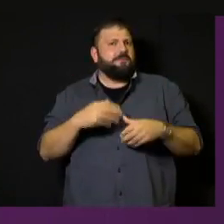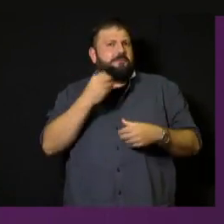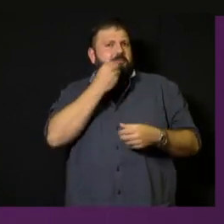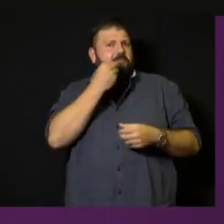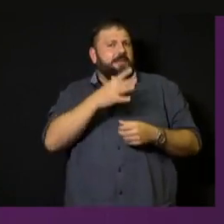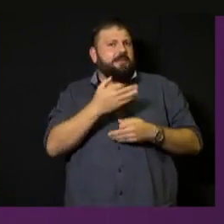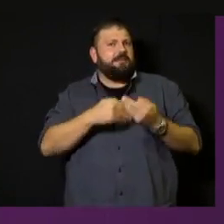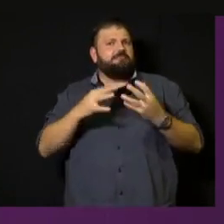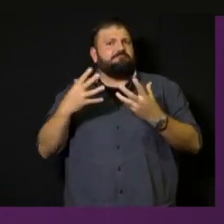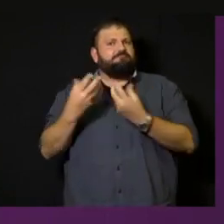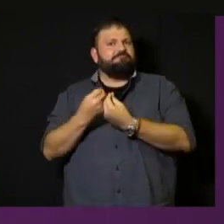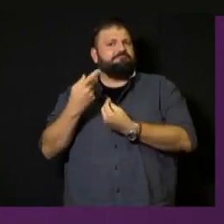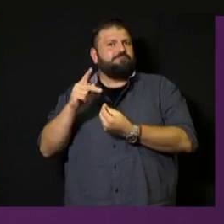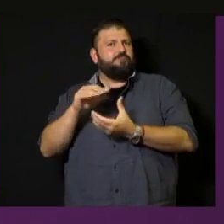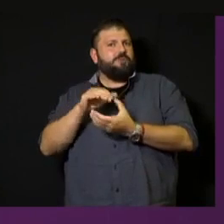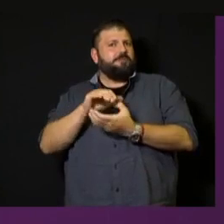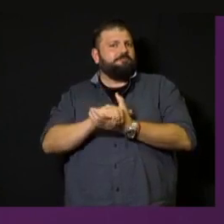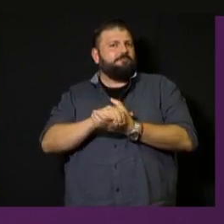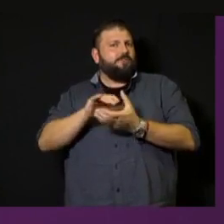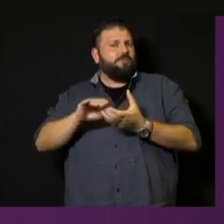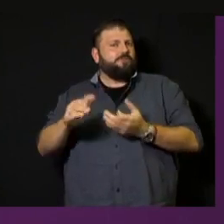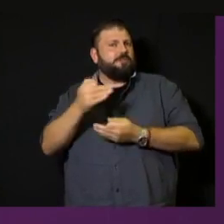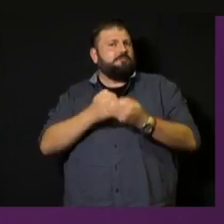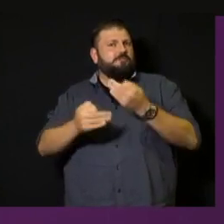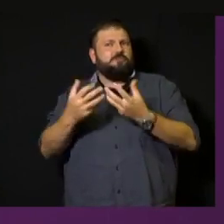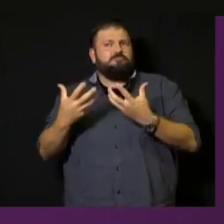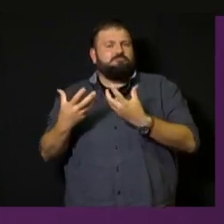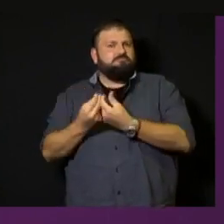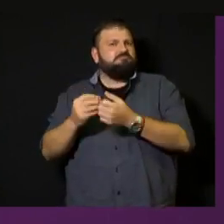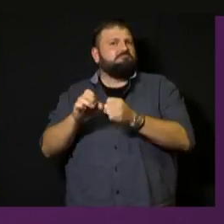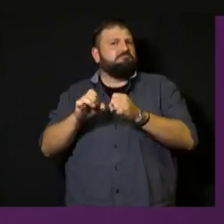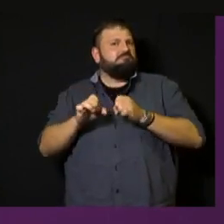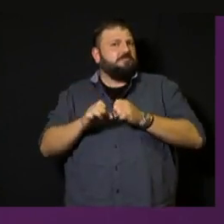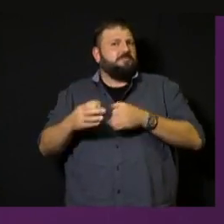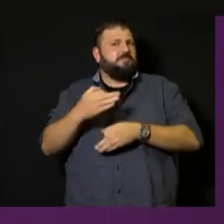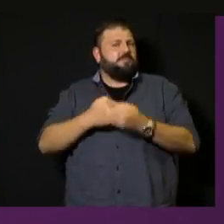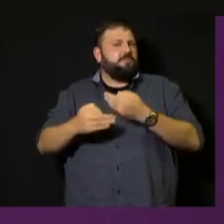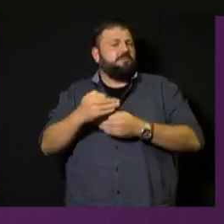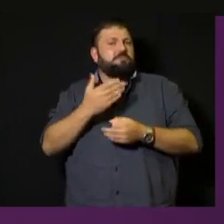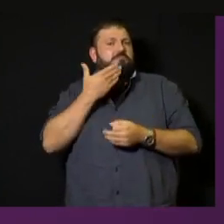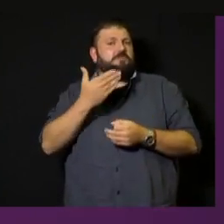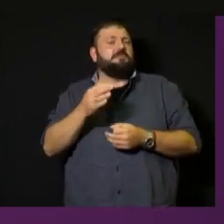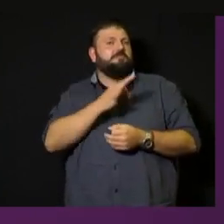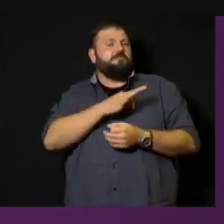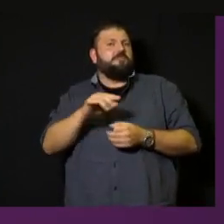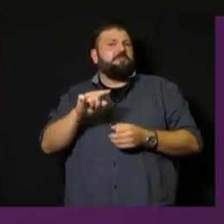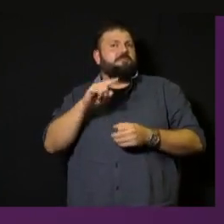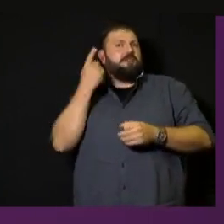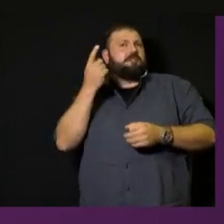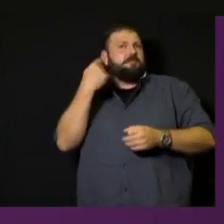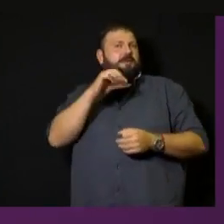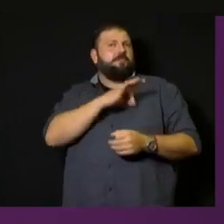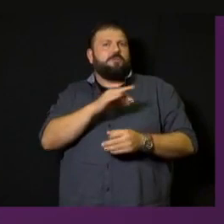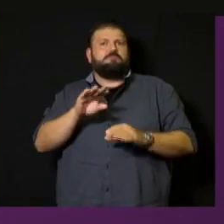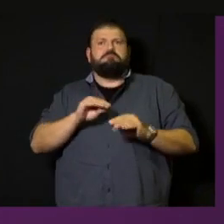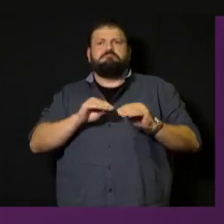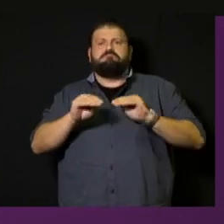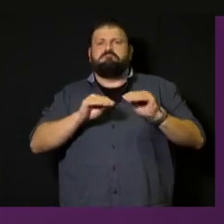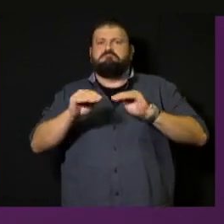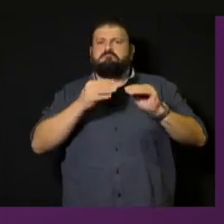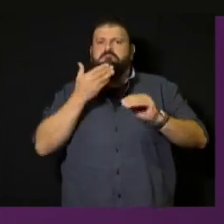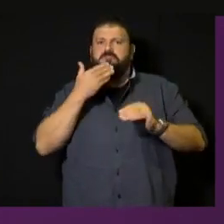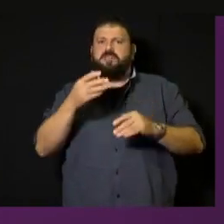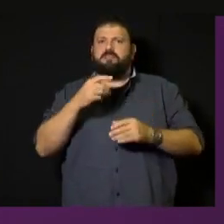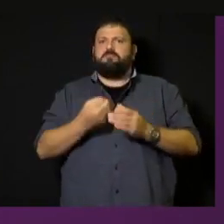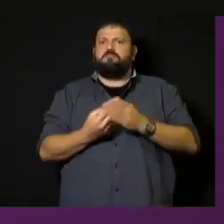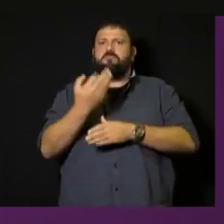impressive, really impressive, along with his wife, Monica. You having a spearhead to find a new way to adapt to a new business